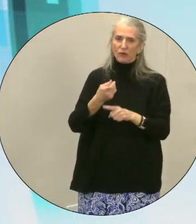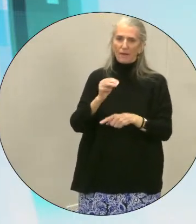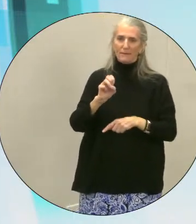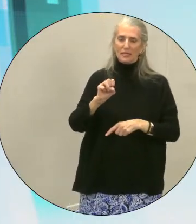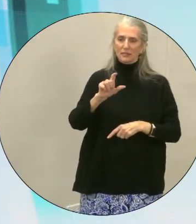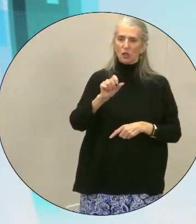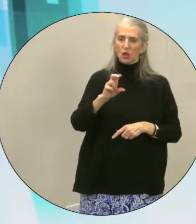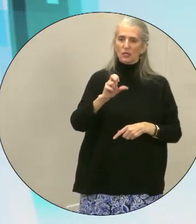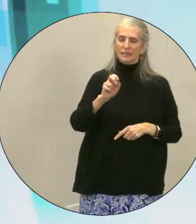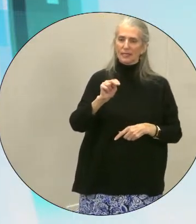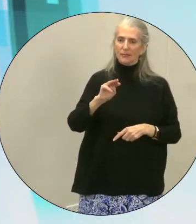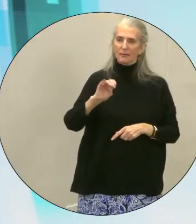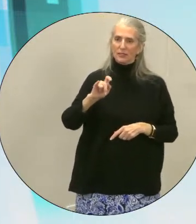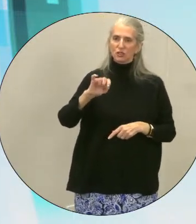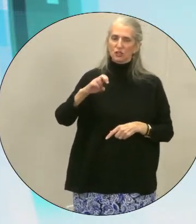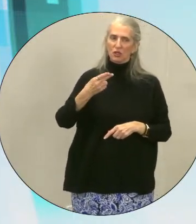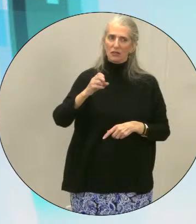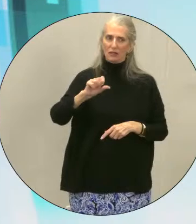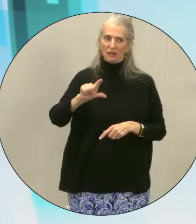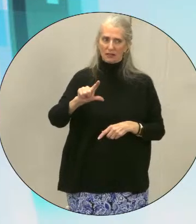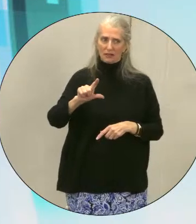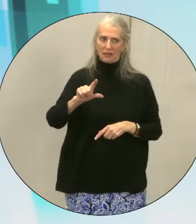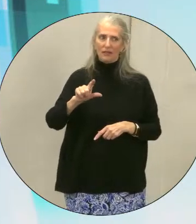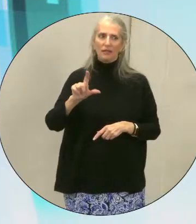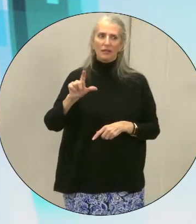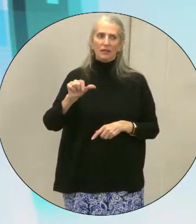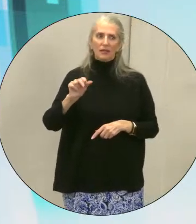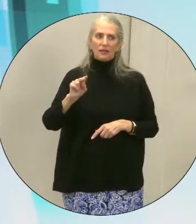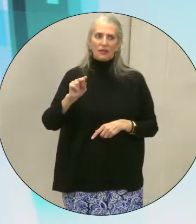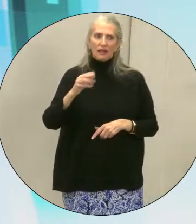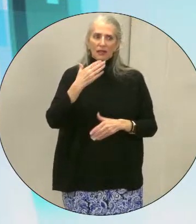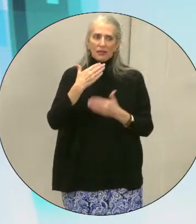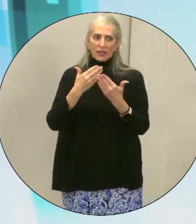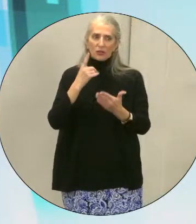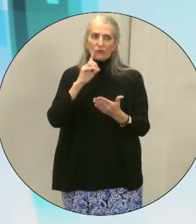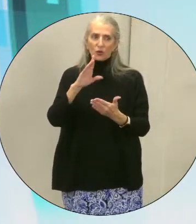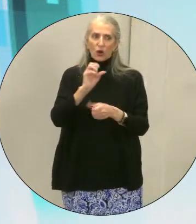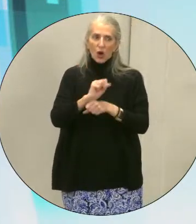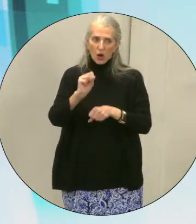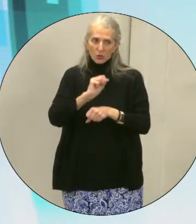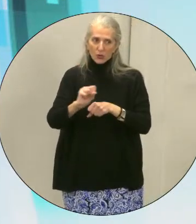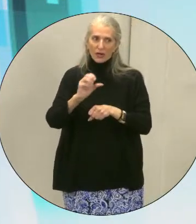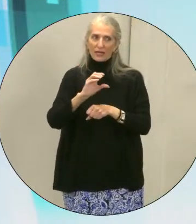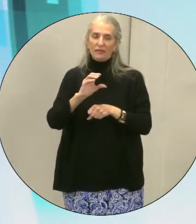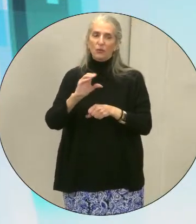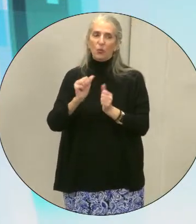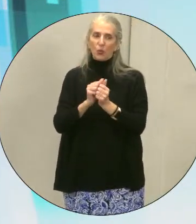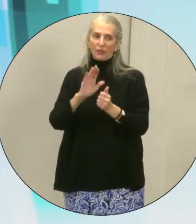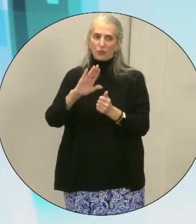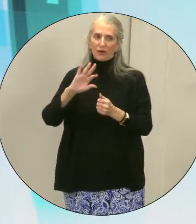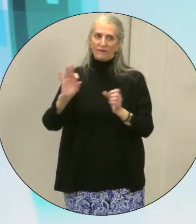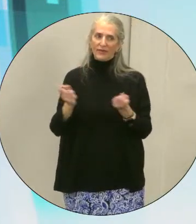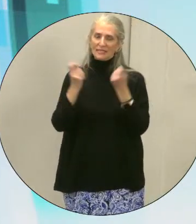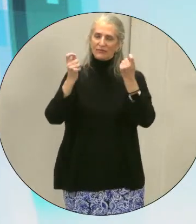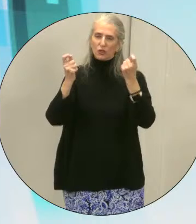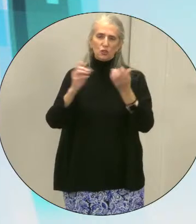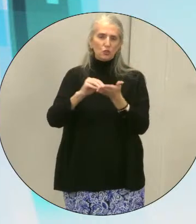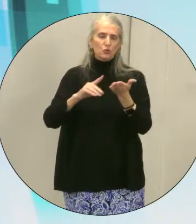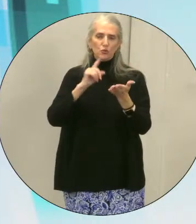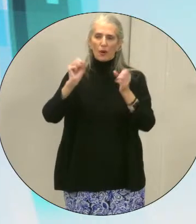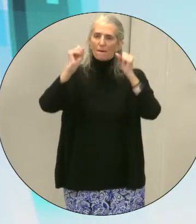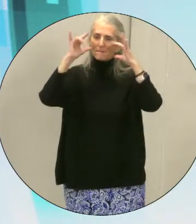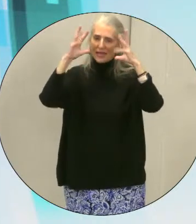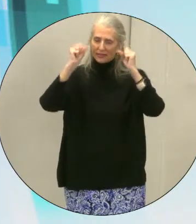Mitchell last spring. Lynn, thank you for your dedication and hard work with the Orff Festival. The students were amazing.